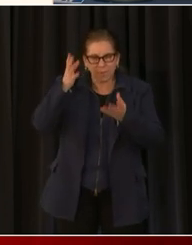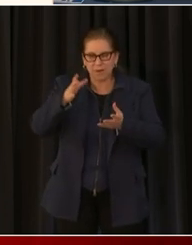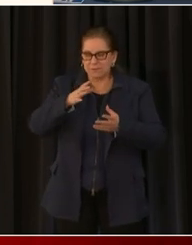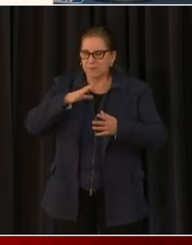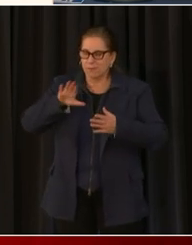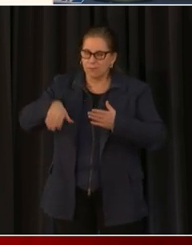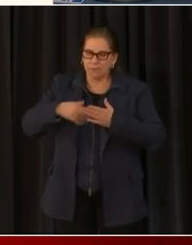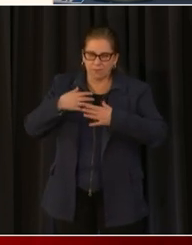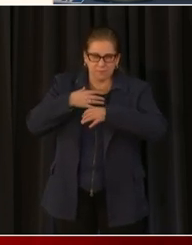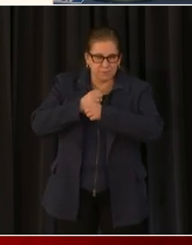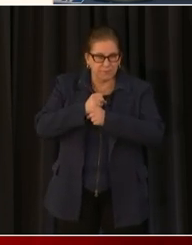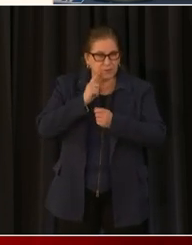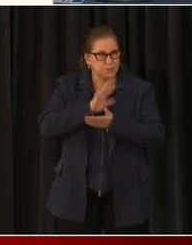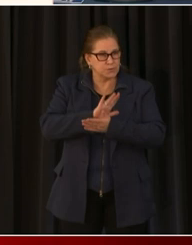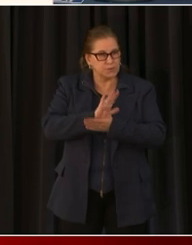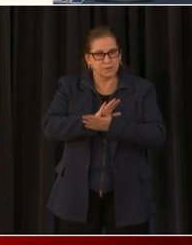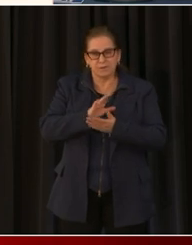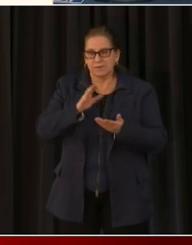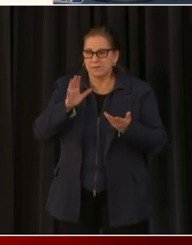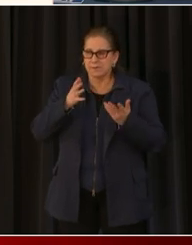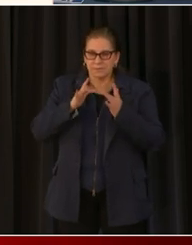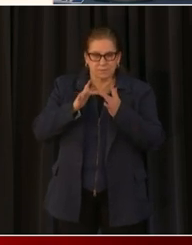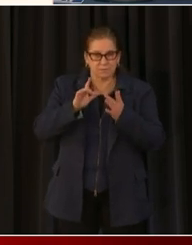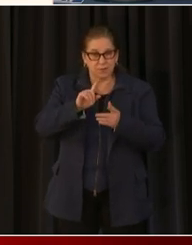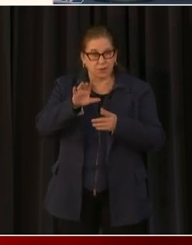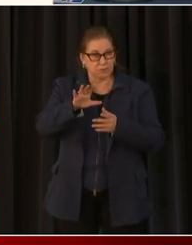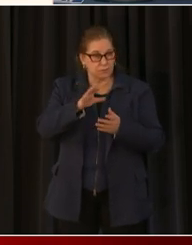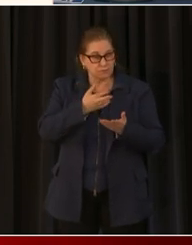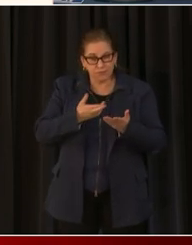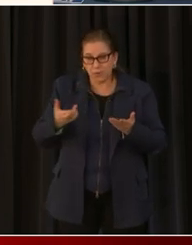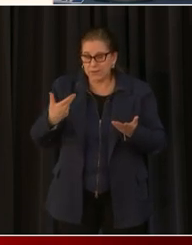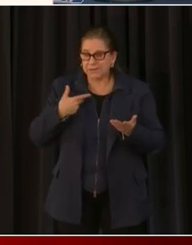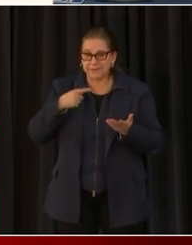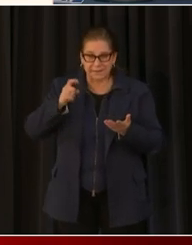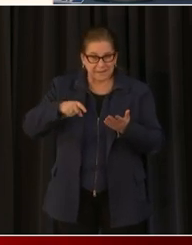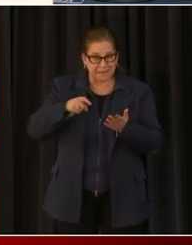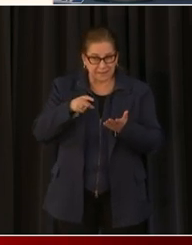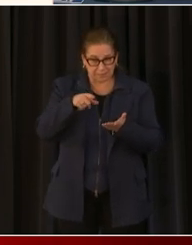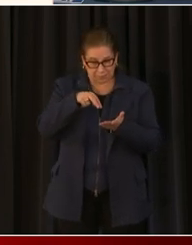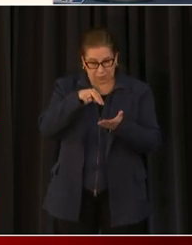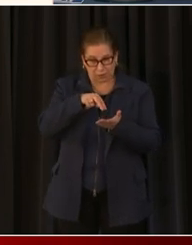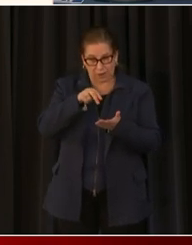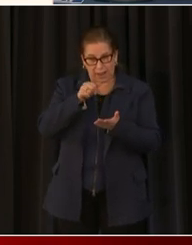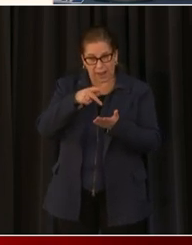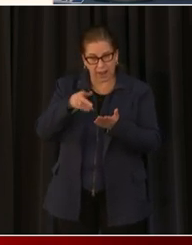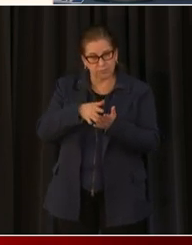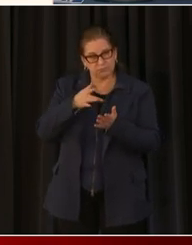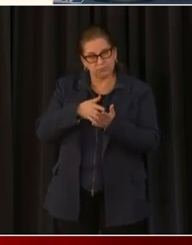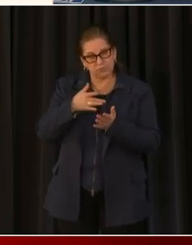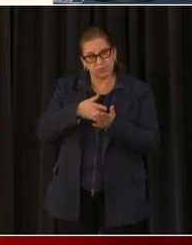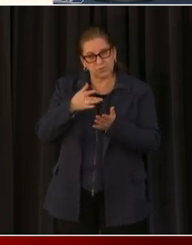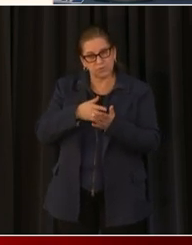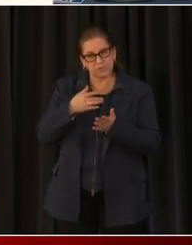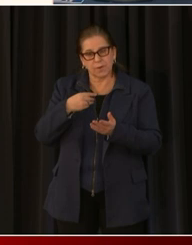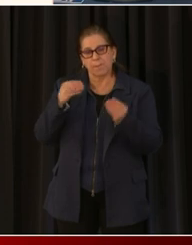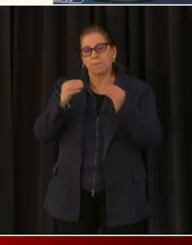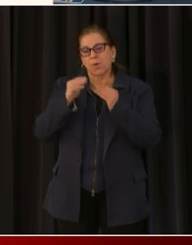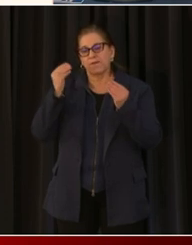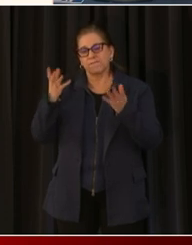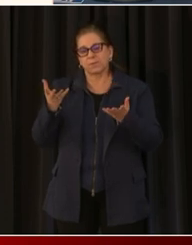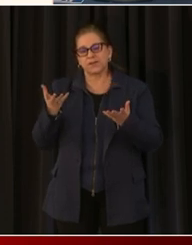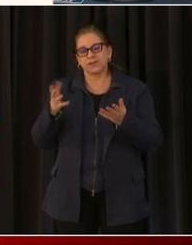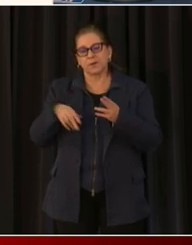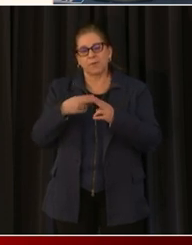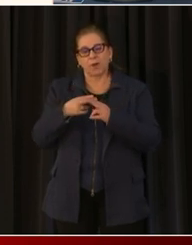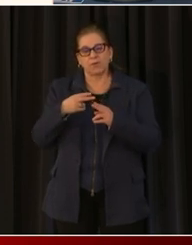school's funding for the fiscal year. And then we also are providing, again, more information on the stimulus resources that schools